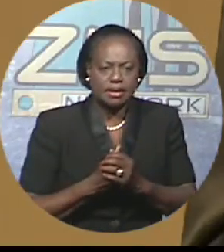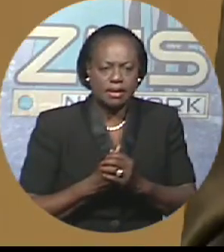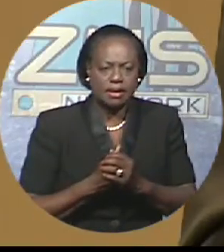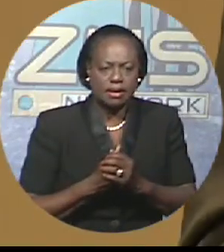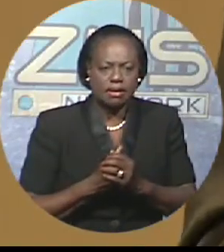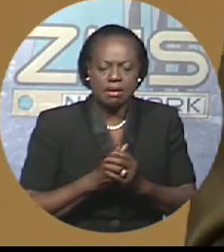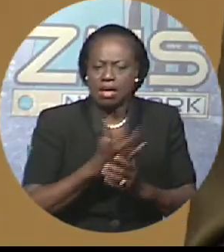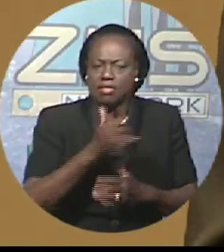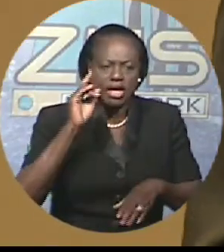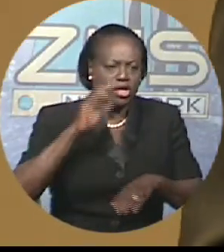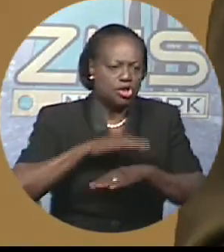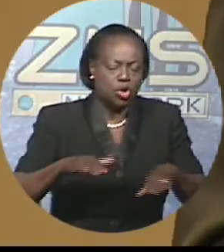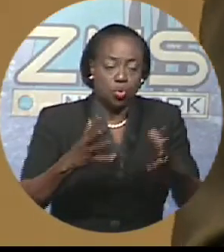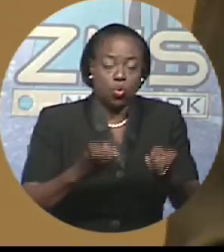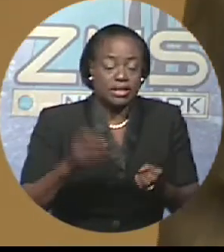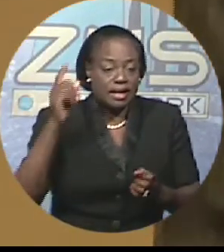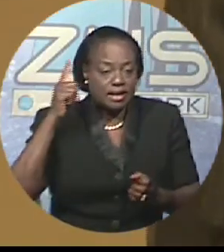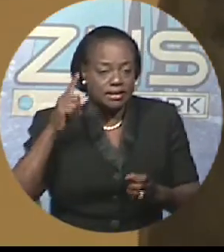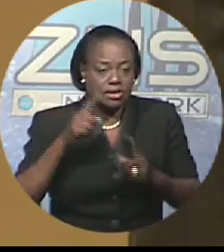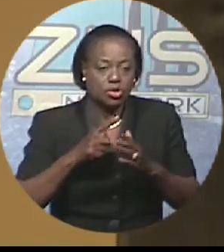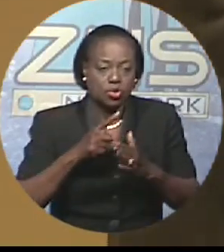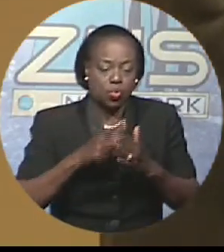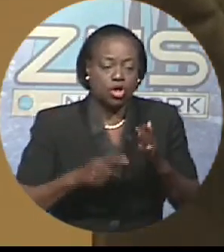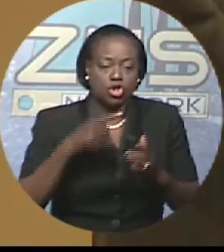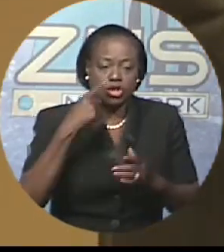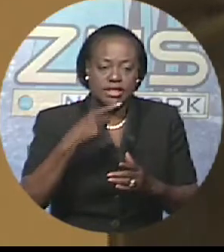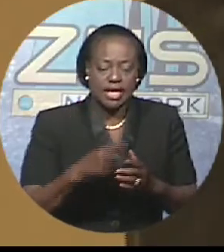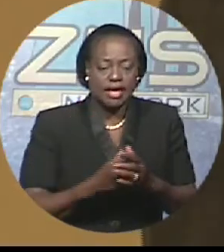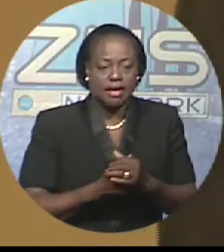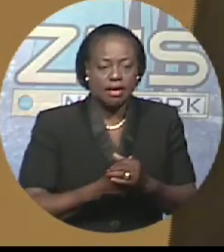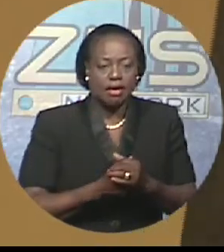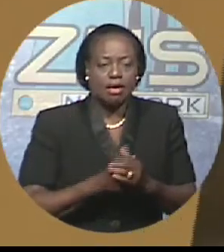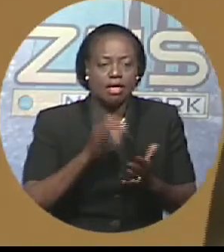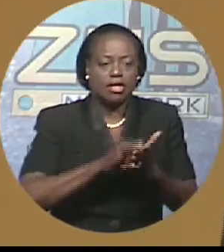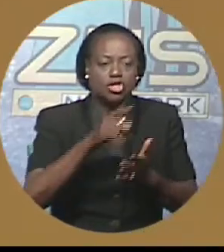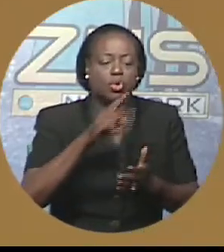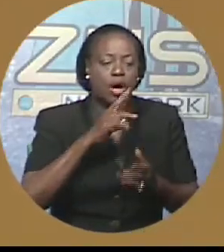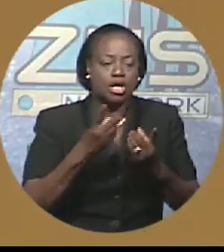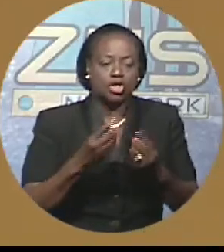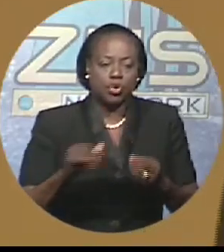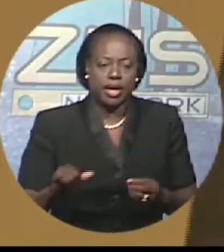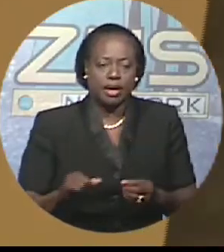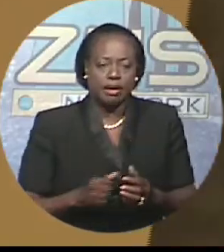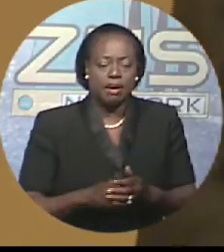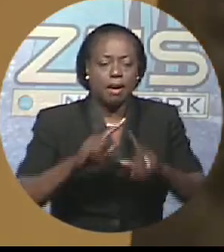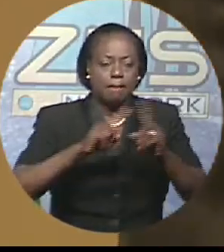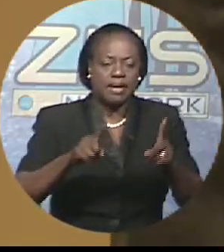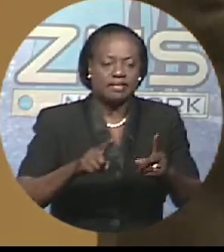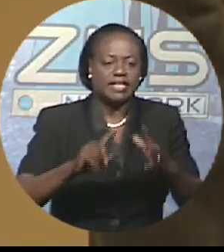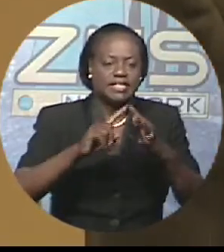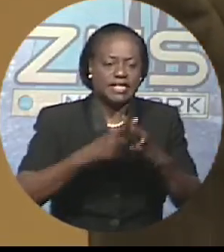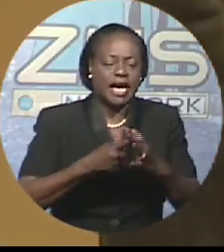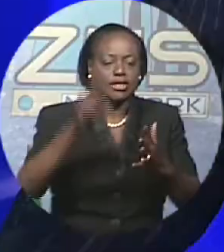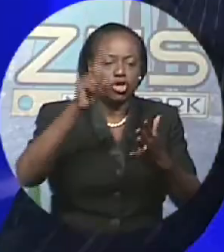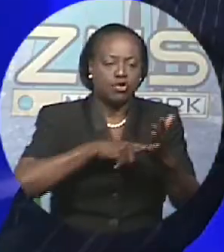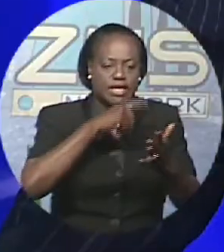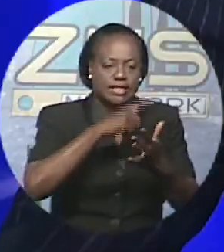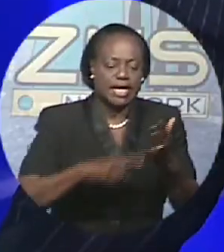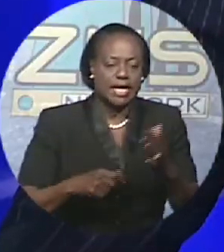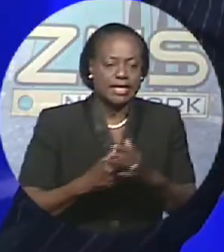also address overall supply chain issues through the electronic exchange of pertinent information with shippers,